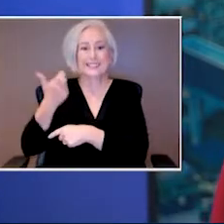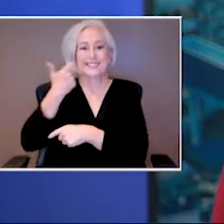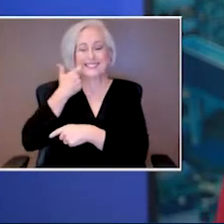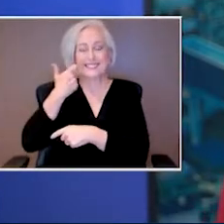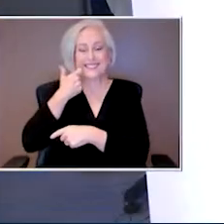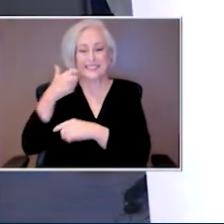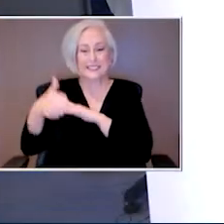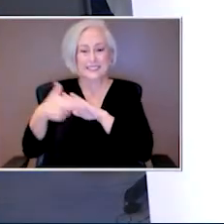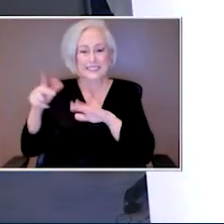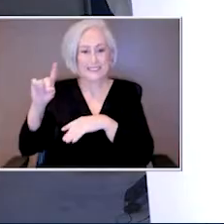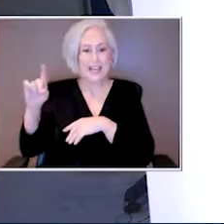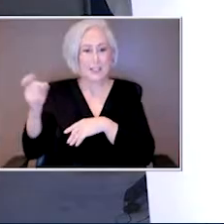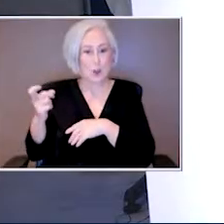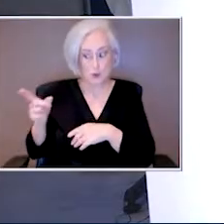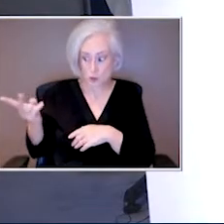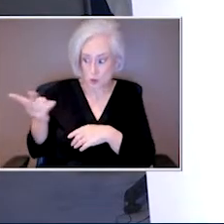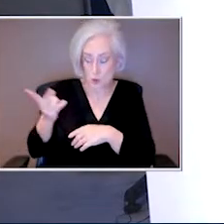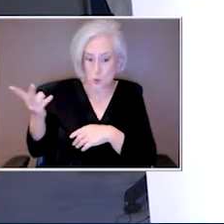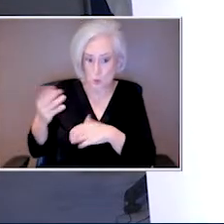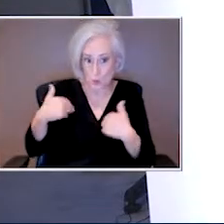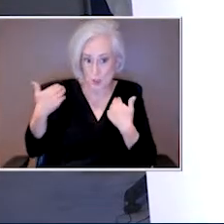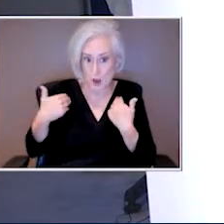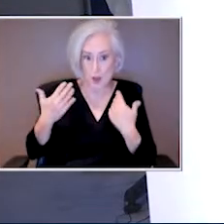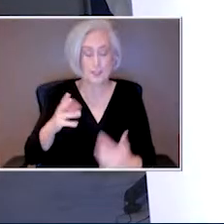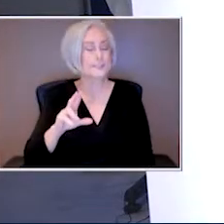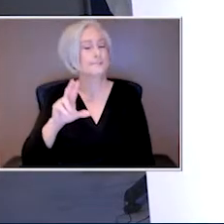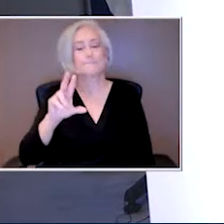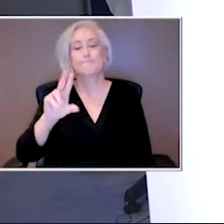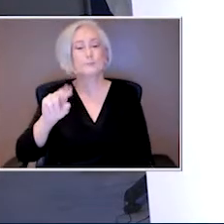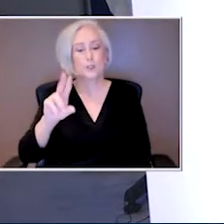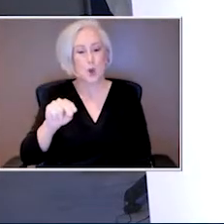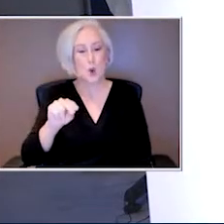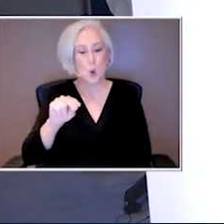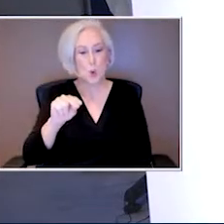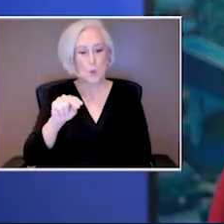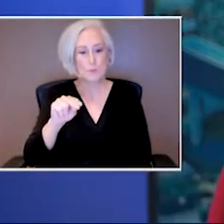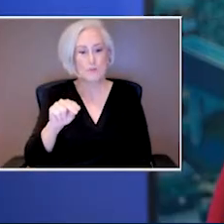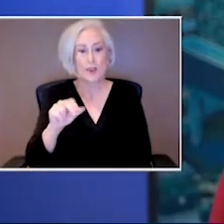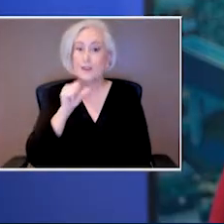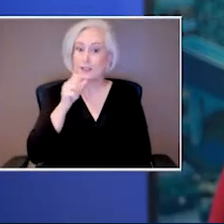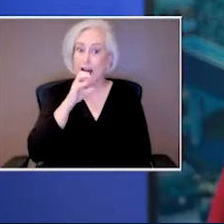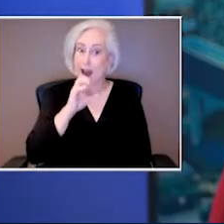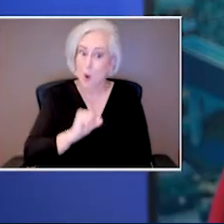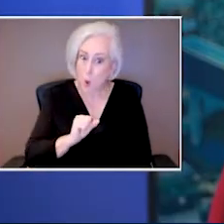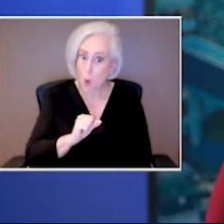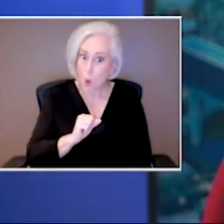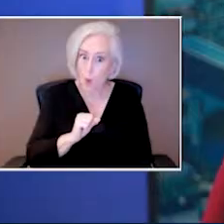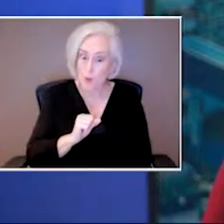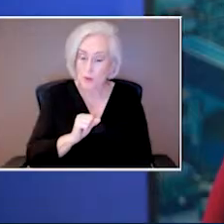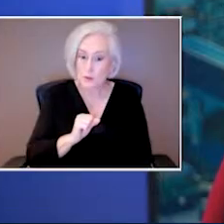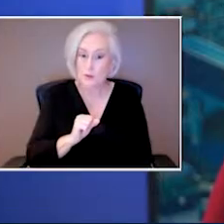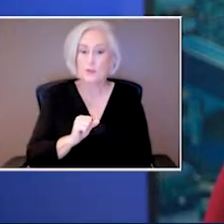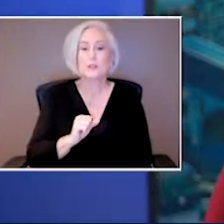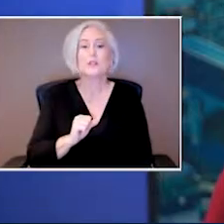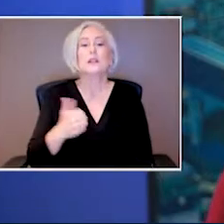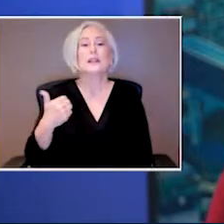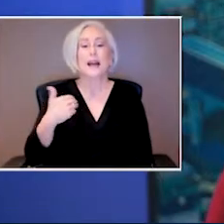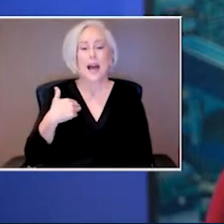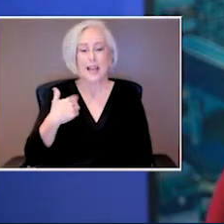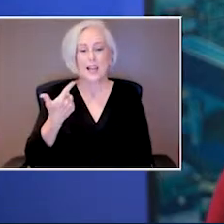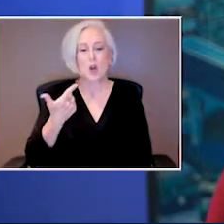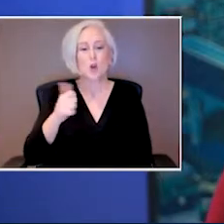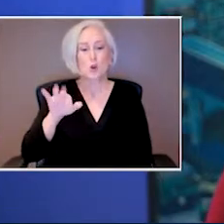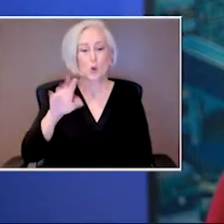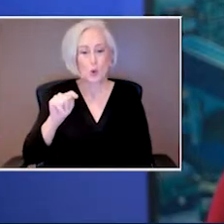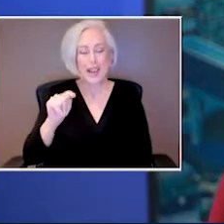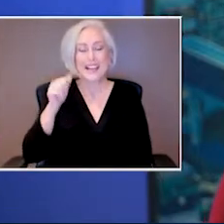when they were diagnosed? They weren't. So they were not old. So I had a great aunt on my dad's side that